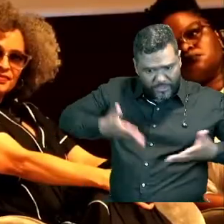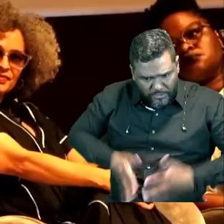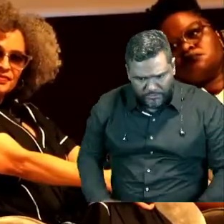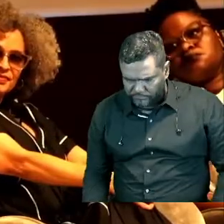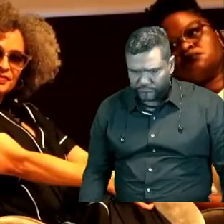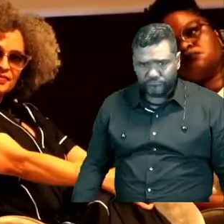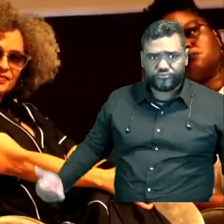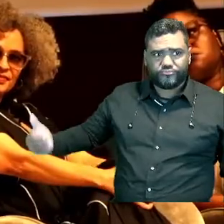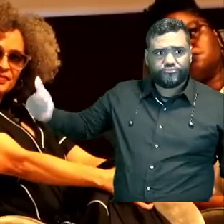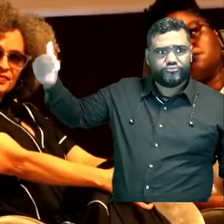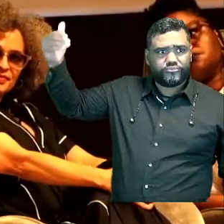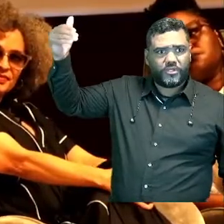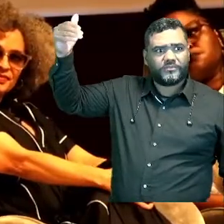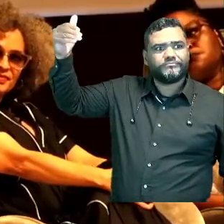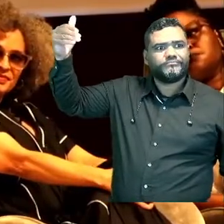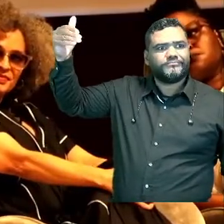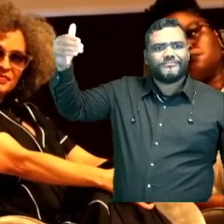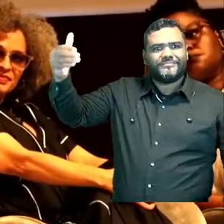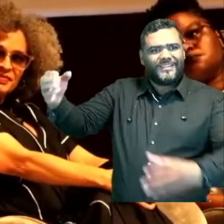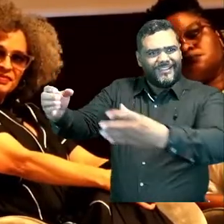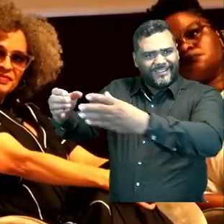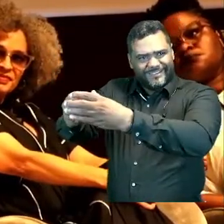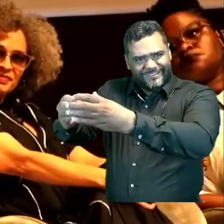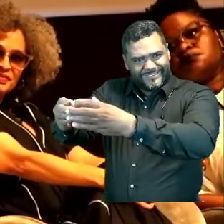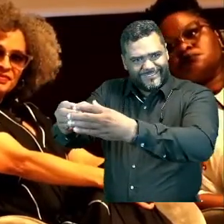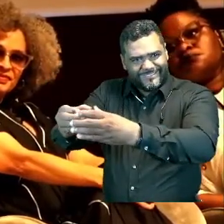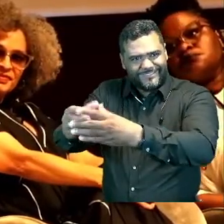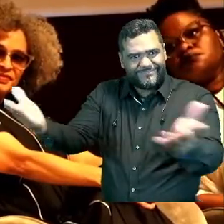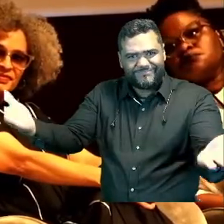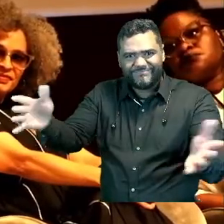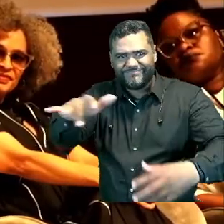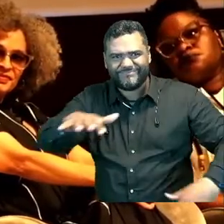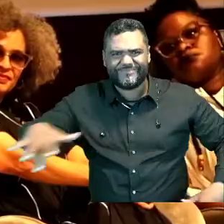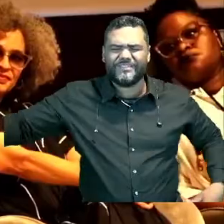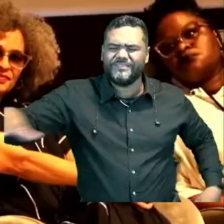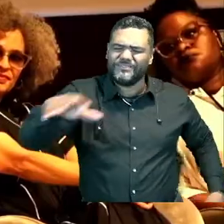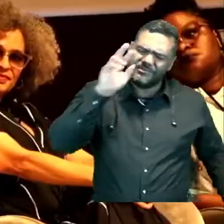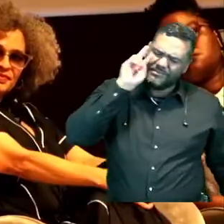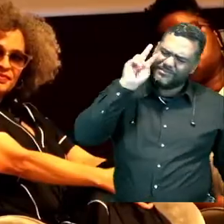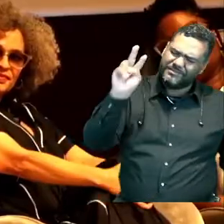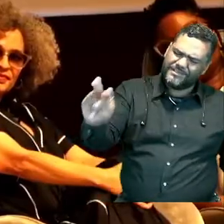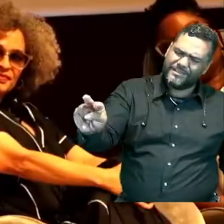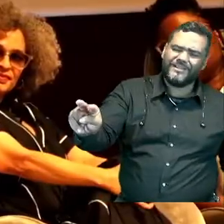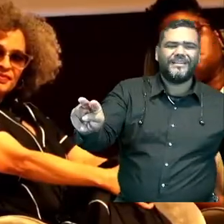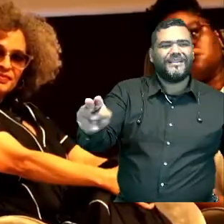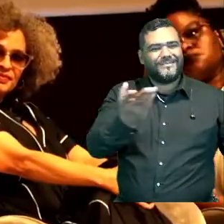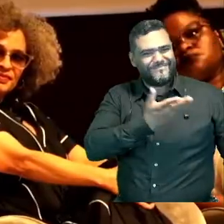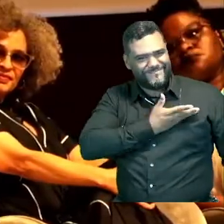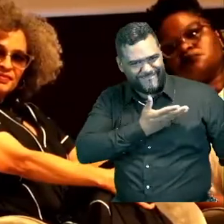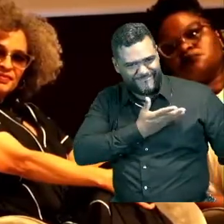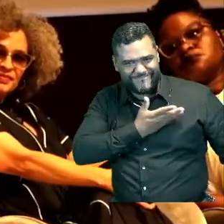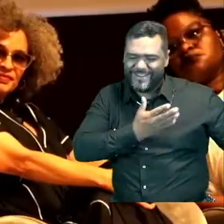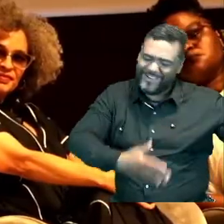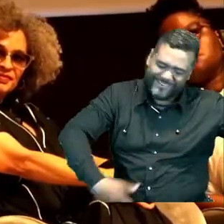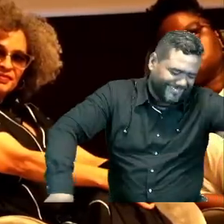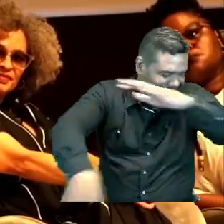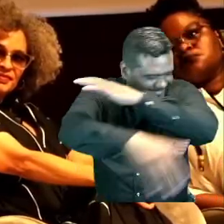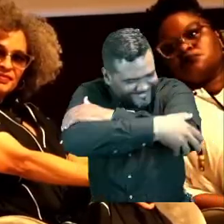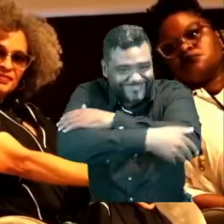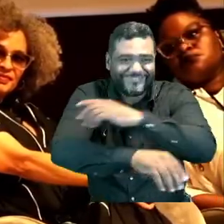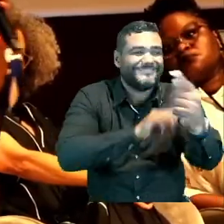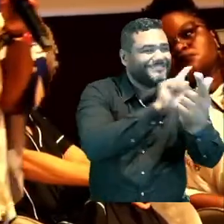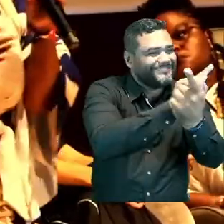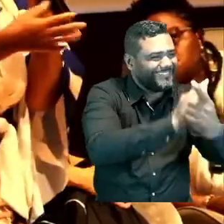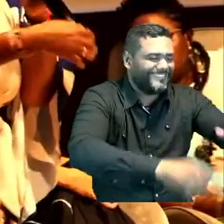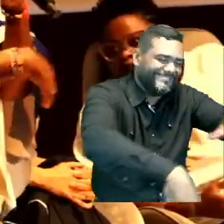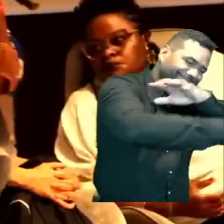born and was raised in a community where every day I saw how my mother would